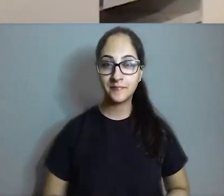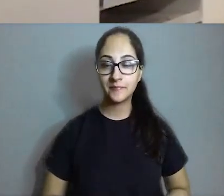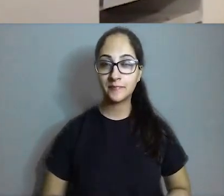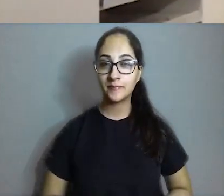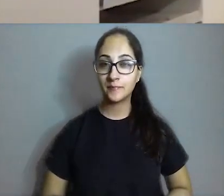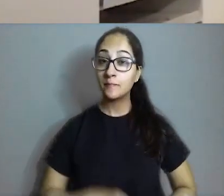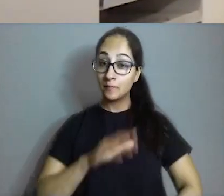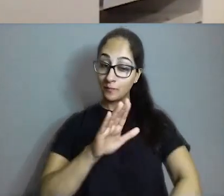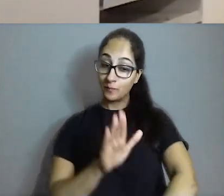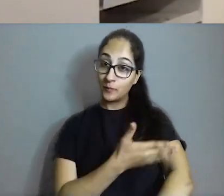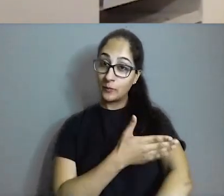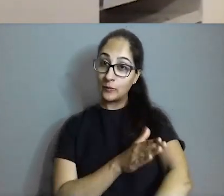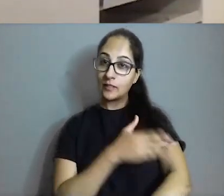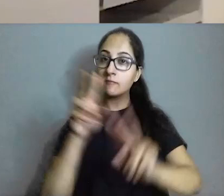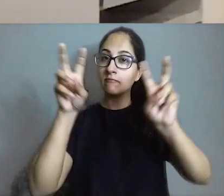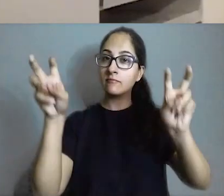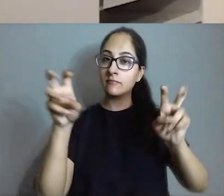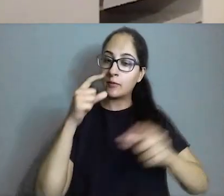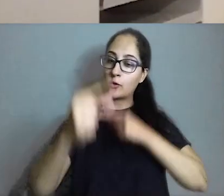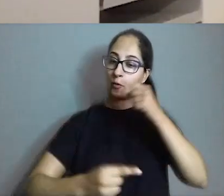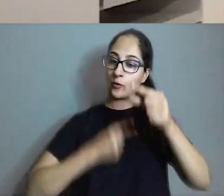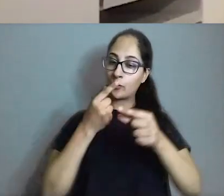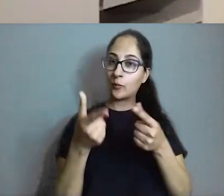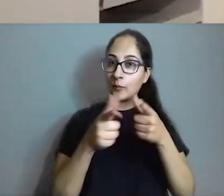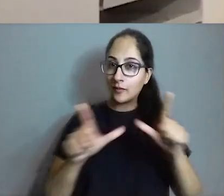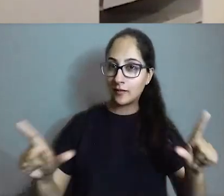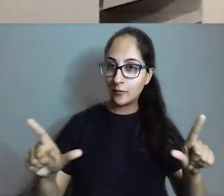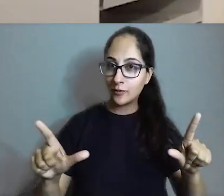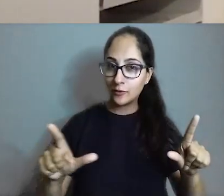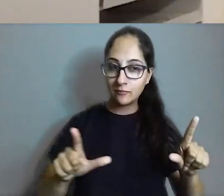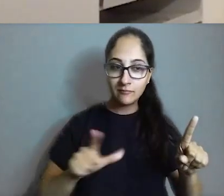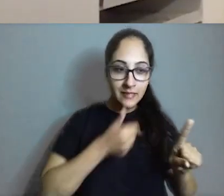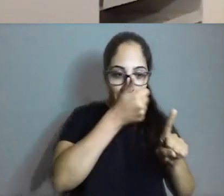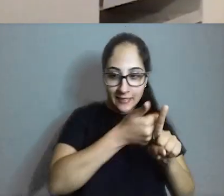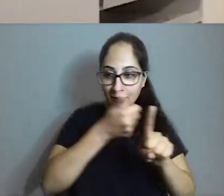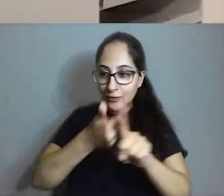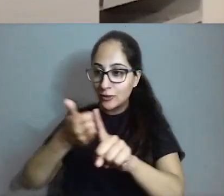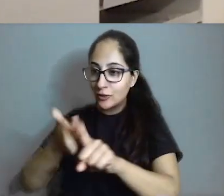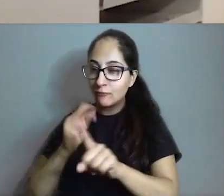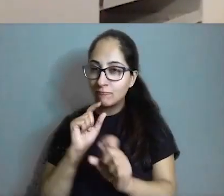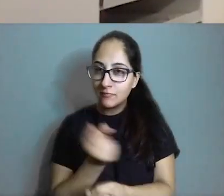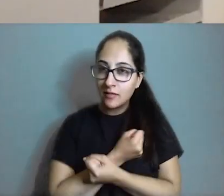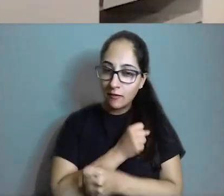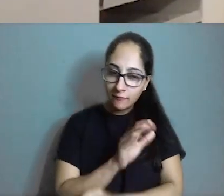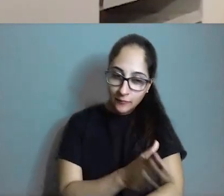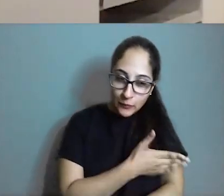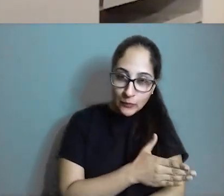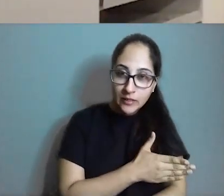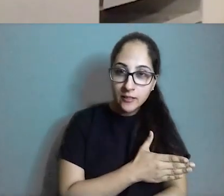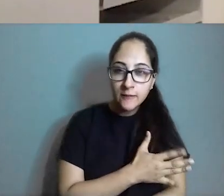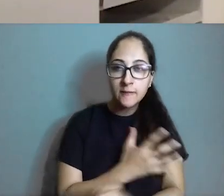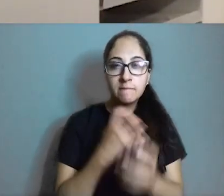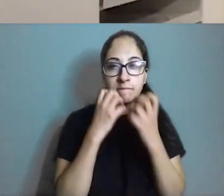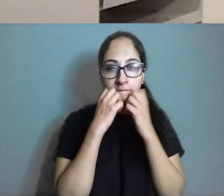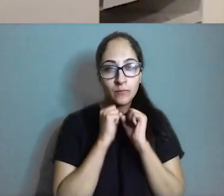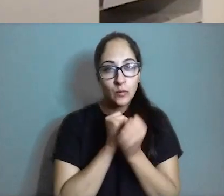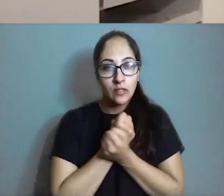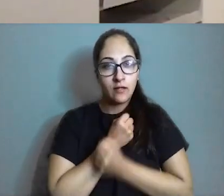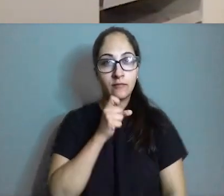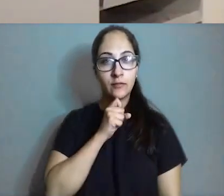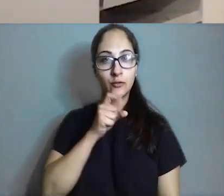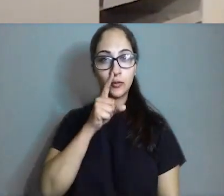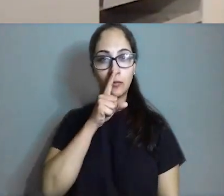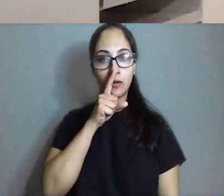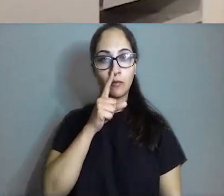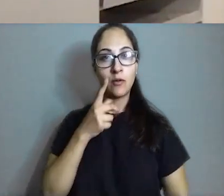was our love of the art and desire to do something great for the Imam that really moved us